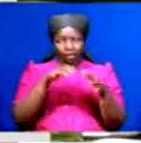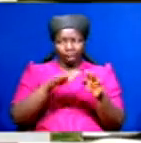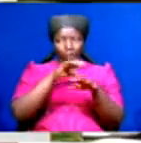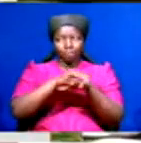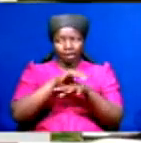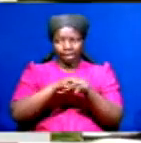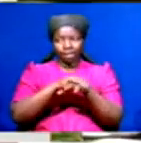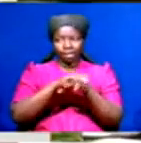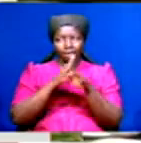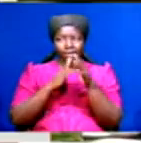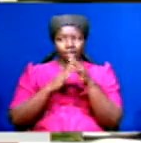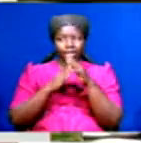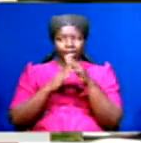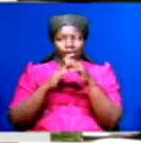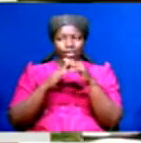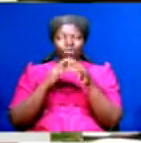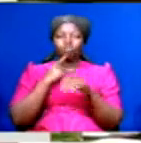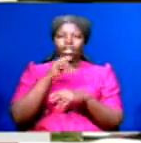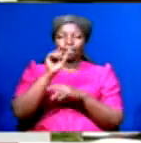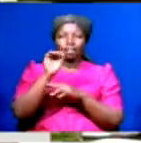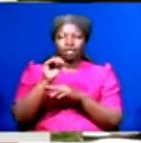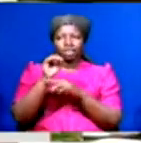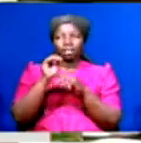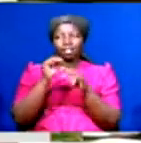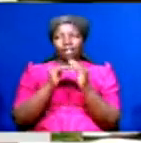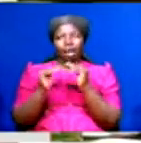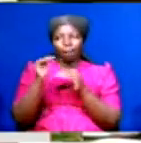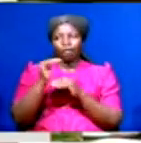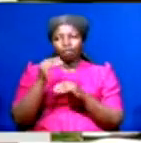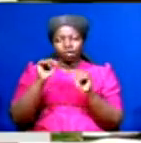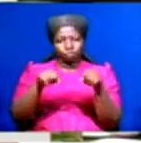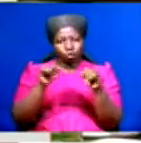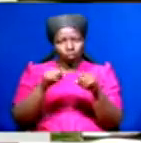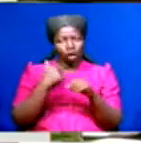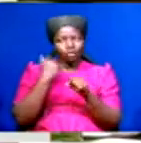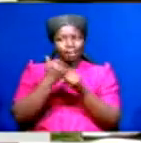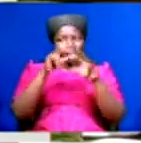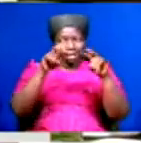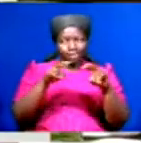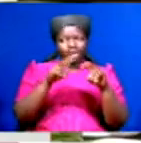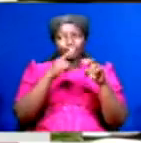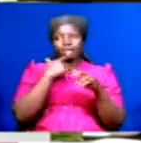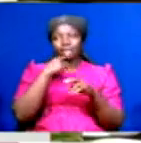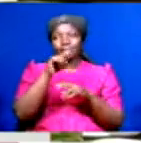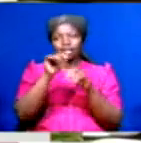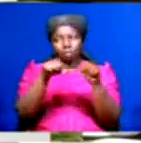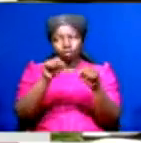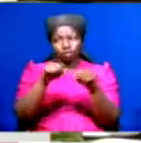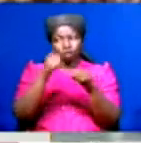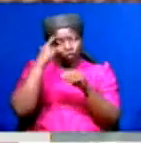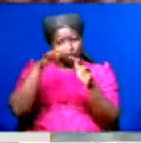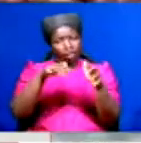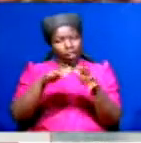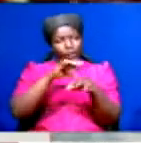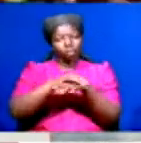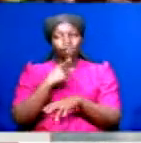150 shillings. It is possible. We have done the maths, and we have seen that it is possible for a farmer even to go home with more than 150